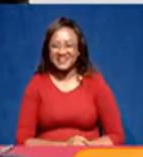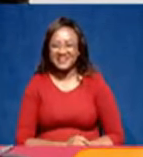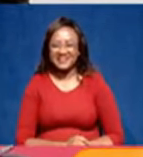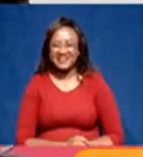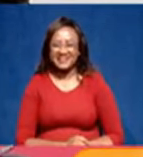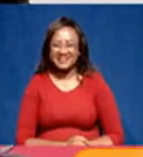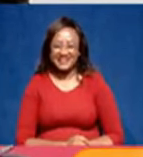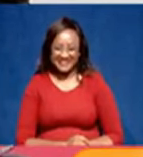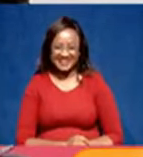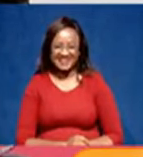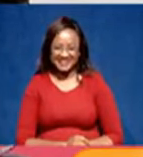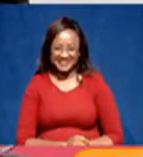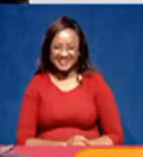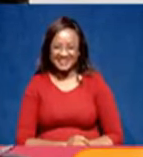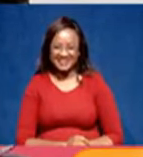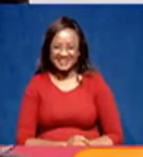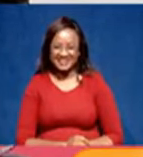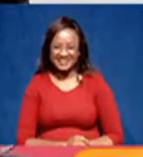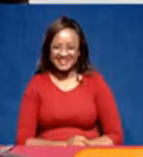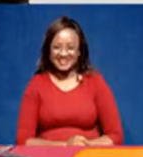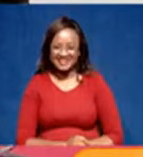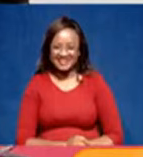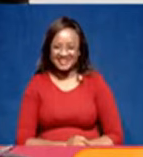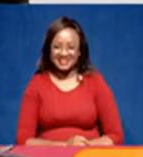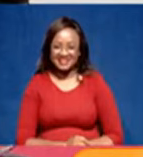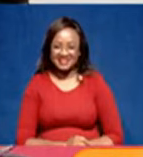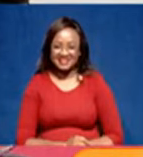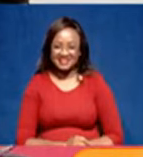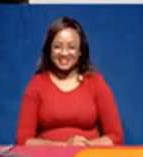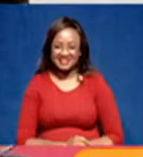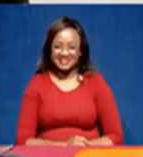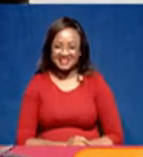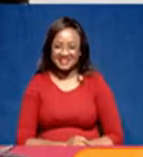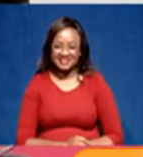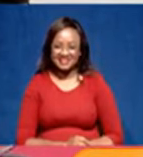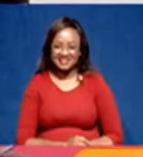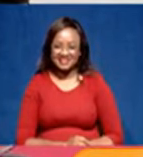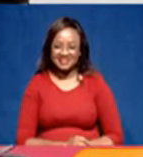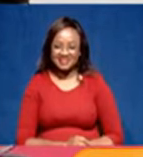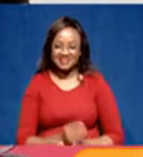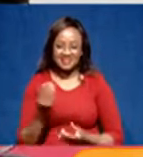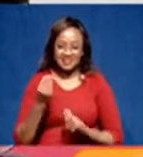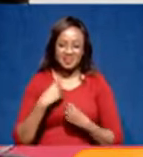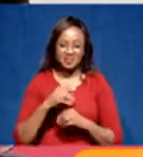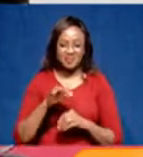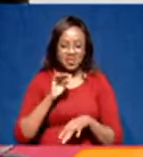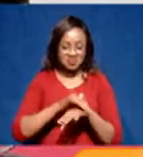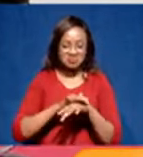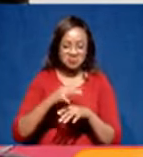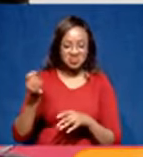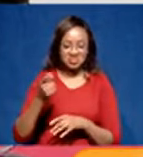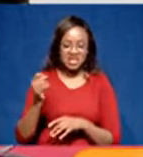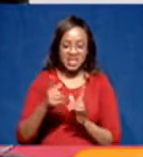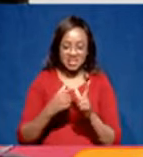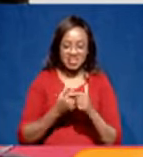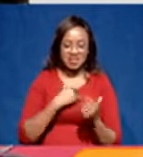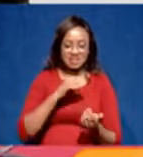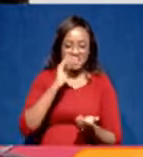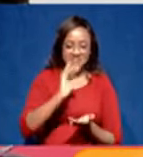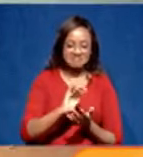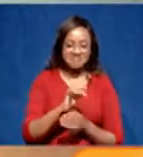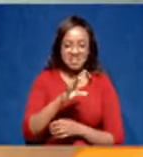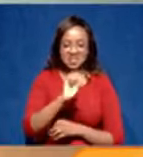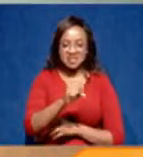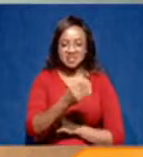with shift deductions, yes. Yes, with shift deductions. And make sure, please, you give me a good pay so that then it's a reasonable amount when it comes to deduction.